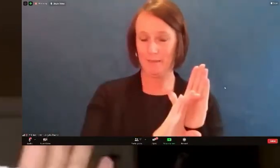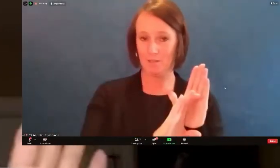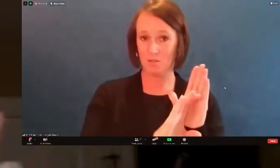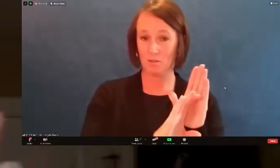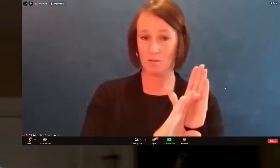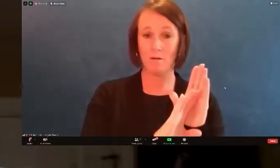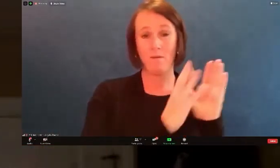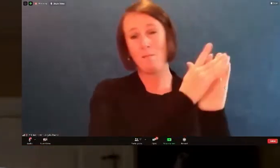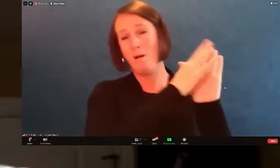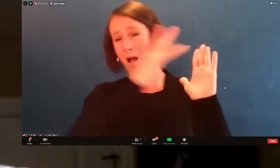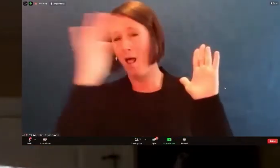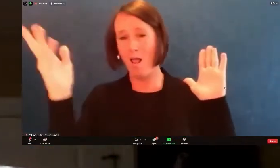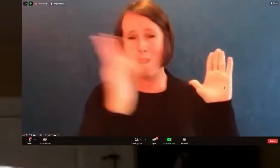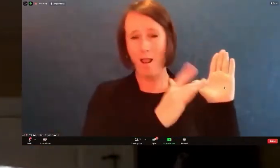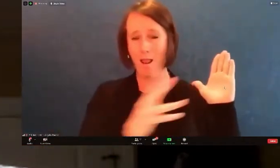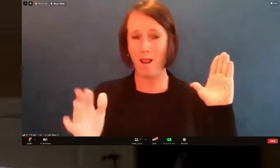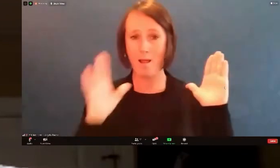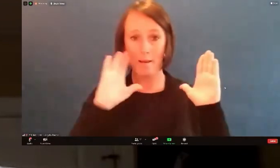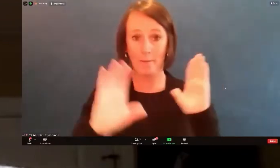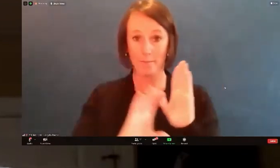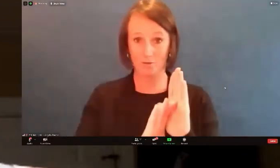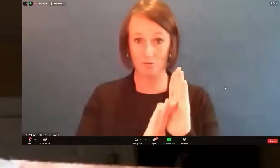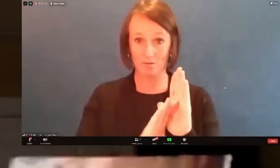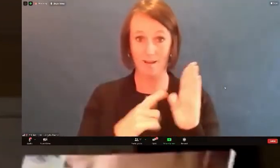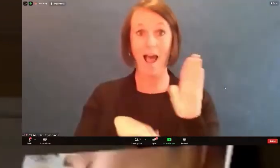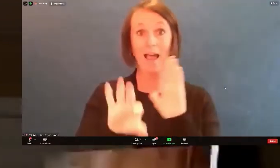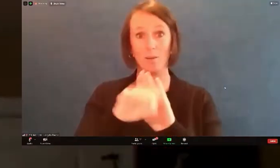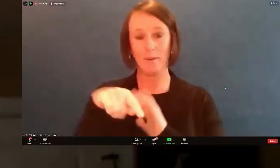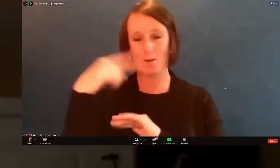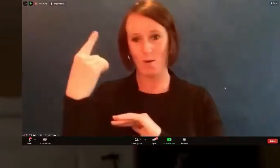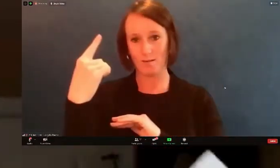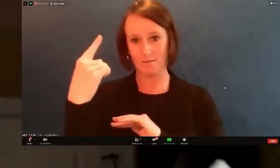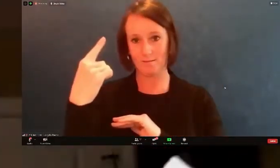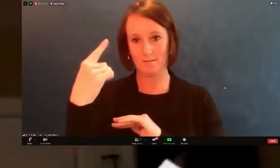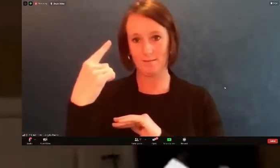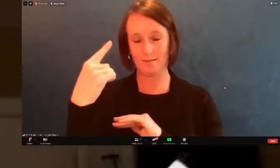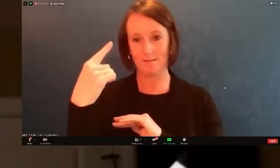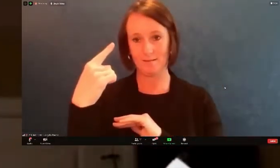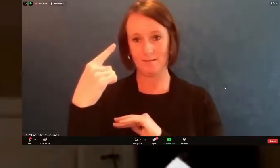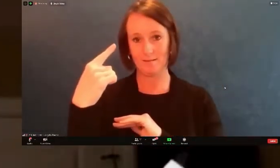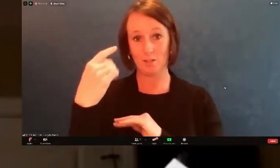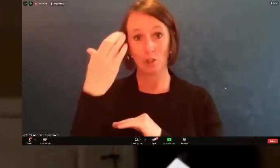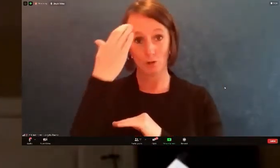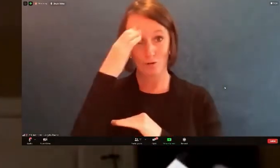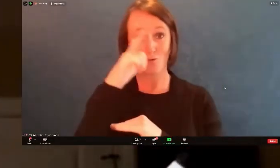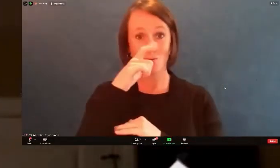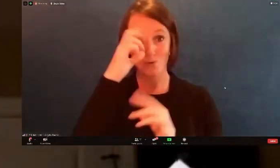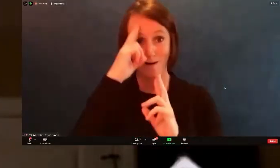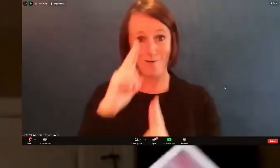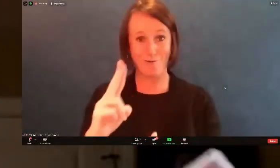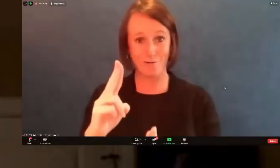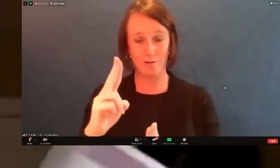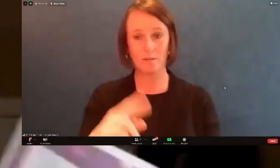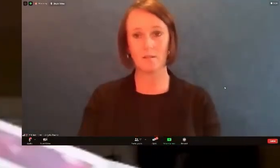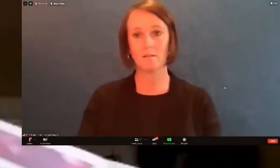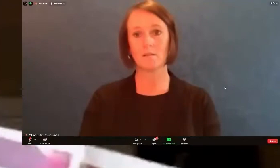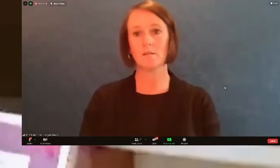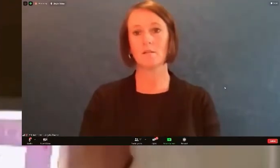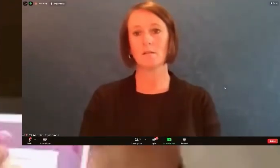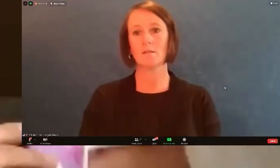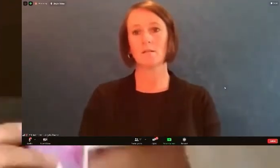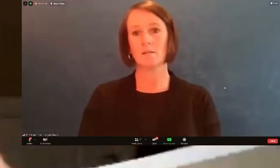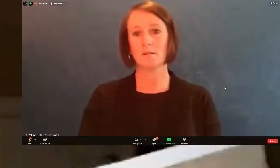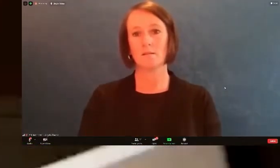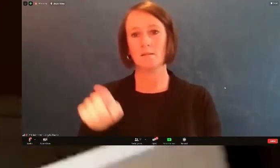gallery. I was allowed to pick one picture for the book. And do you know who I was able to honor? I was able to